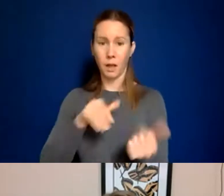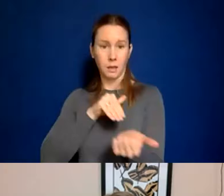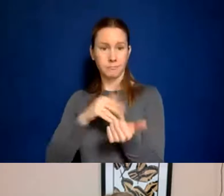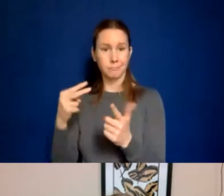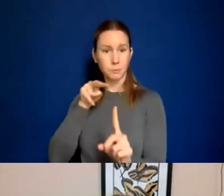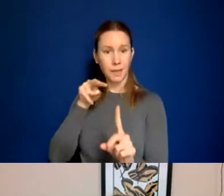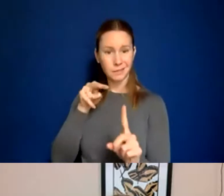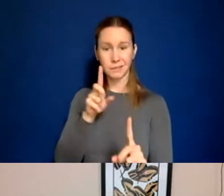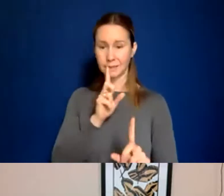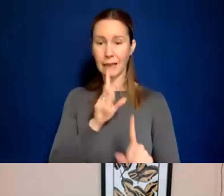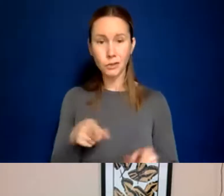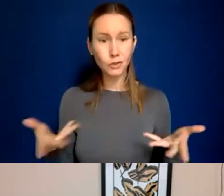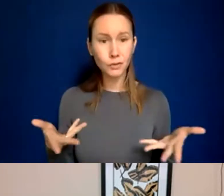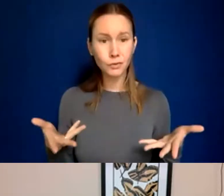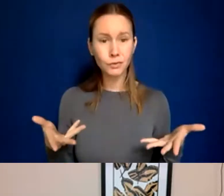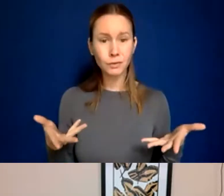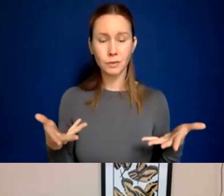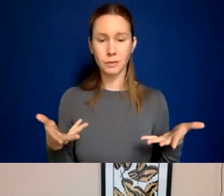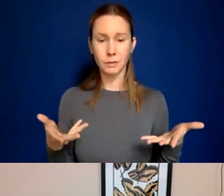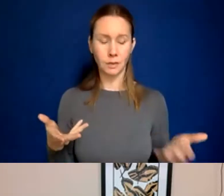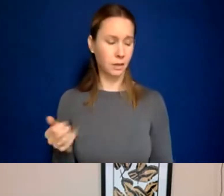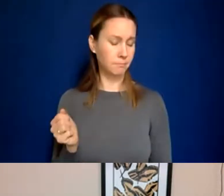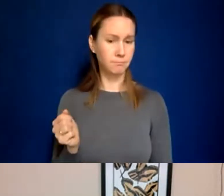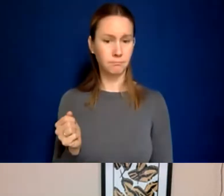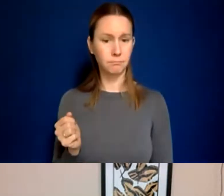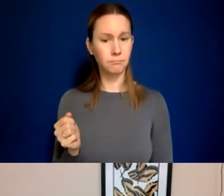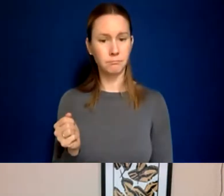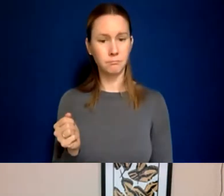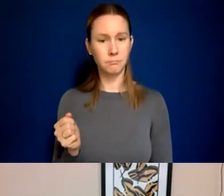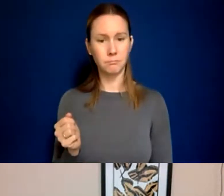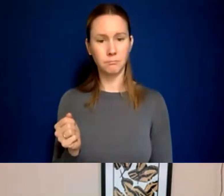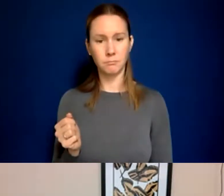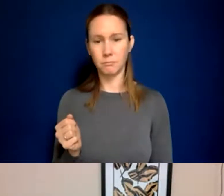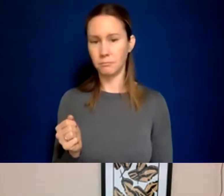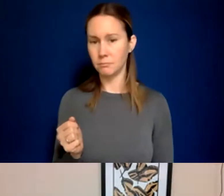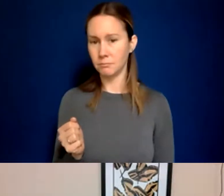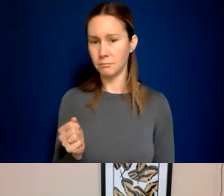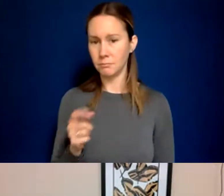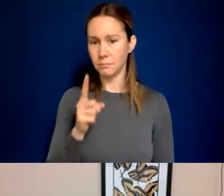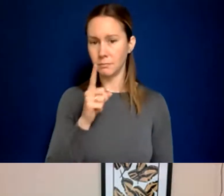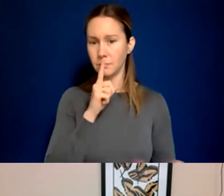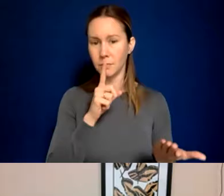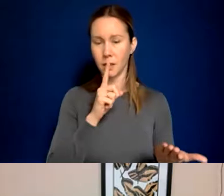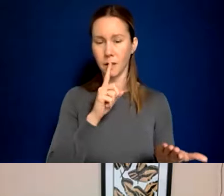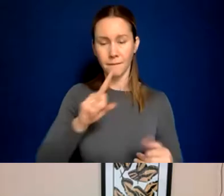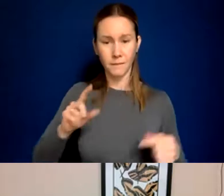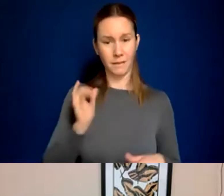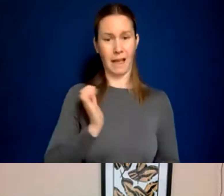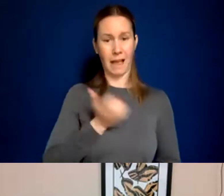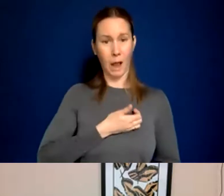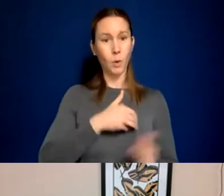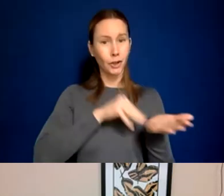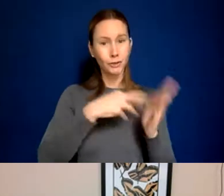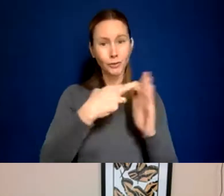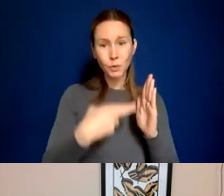the answer, the original answer would be primum non nocere. First, do no harm. We're not trying